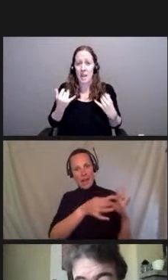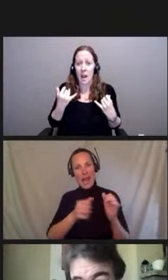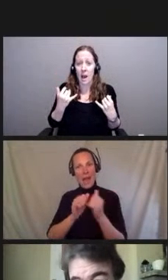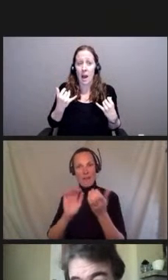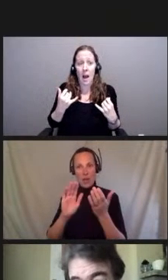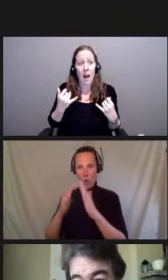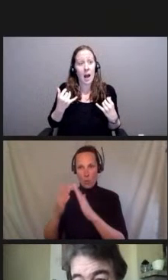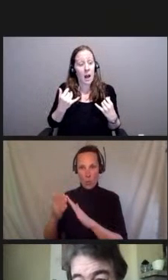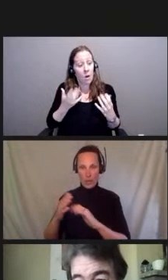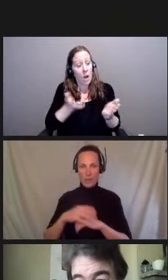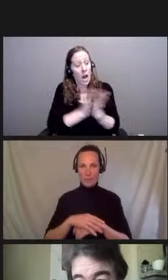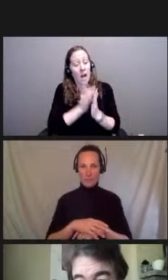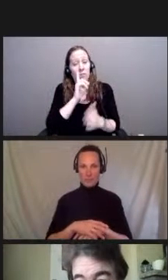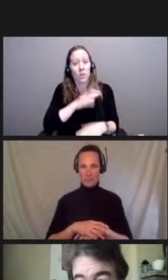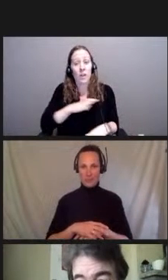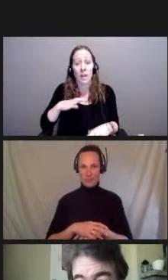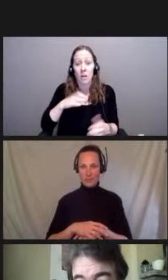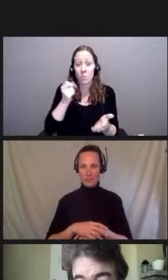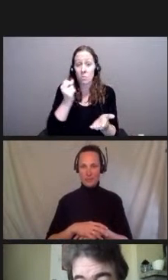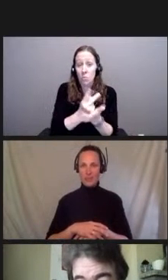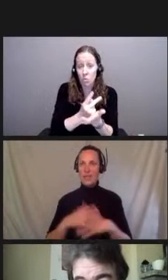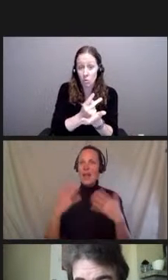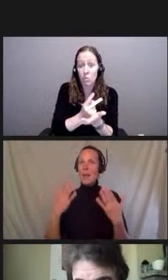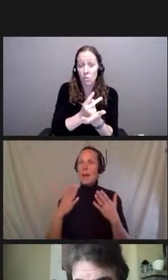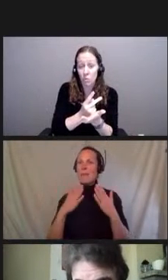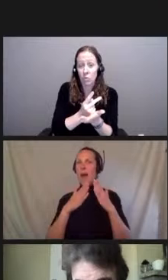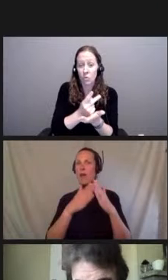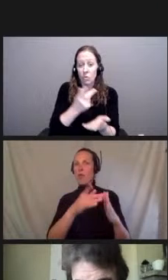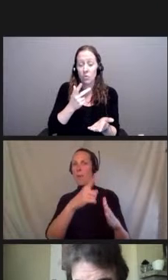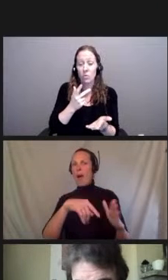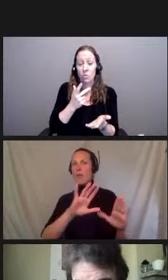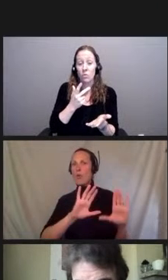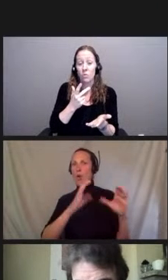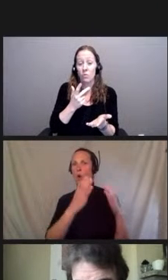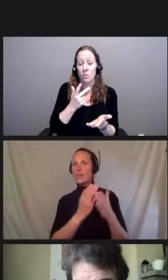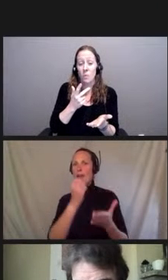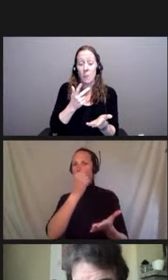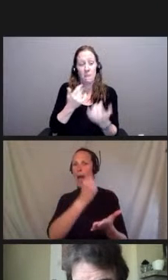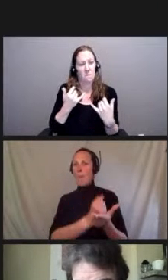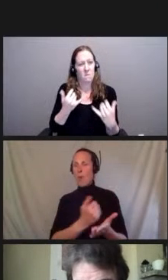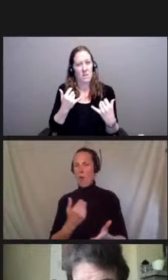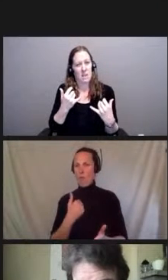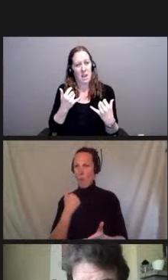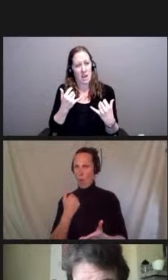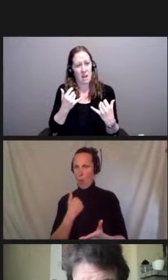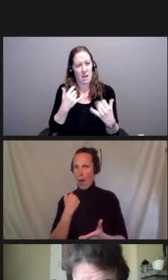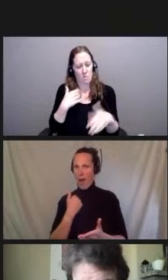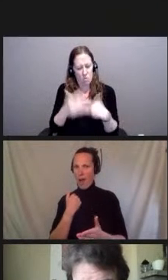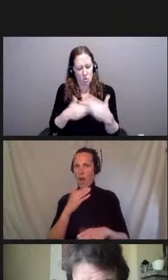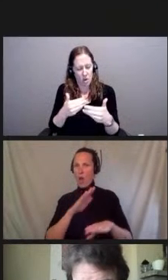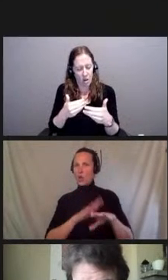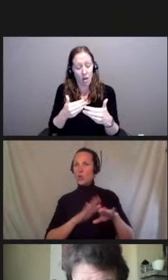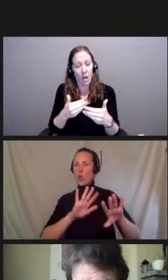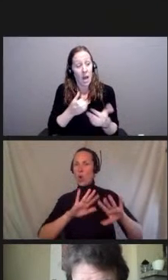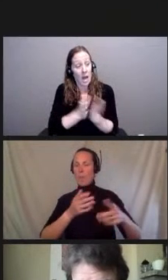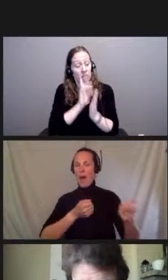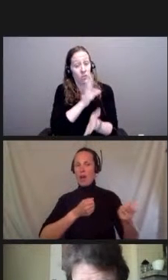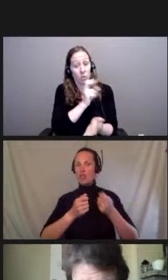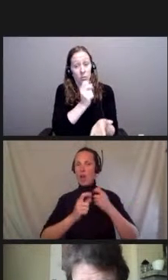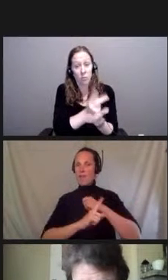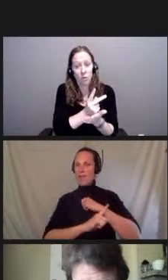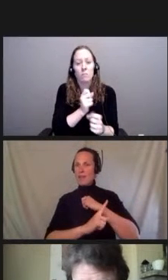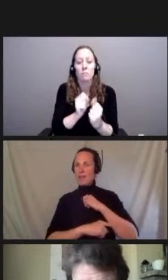we're seeking council's approval of these strategic elements at this juncture of the waste planning process is to ensure that